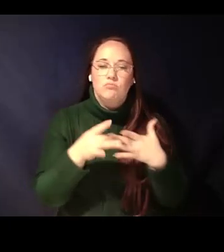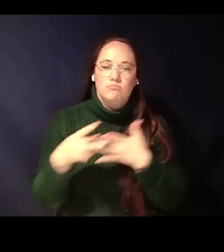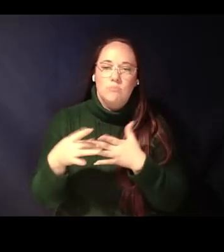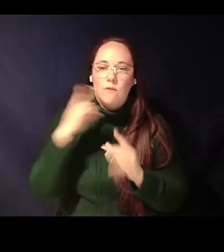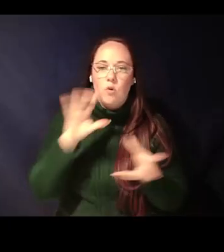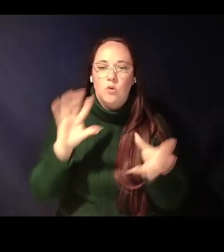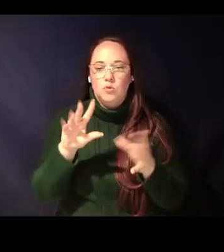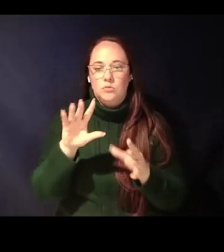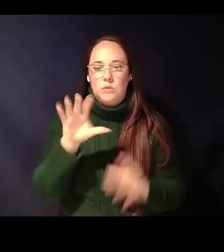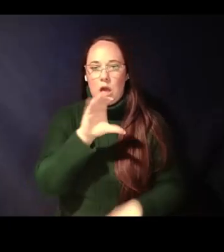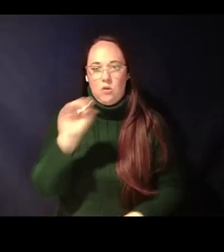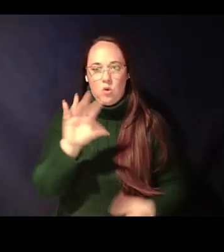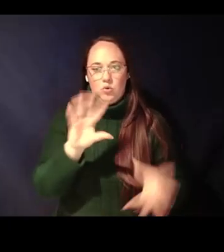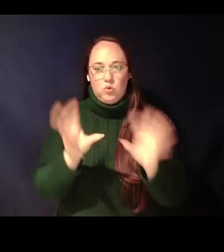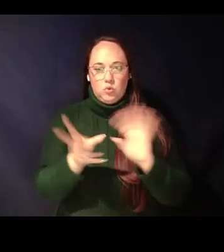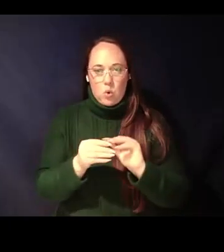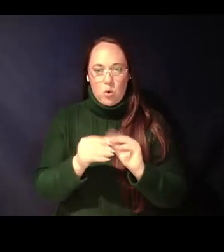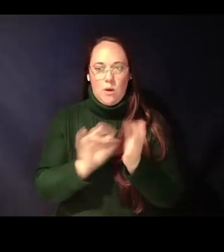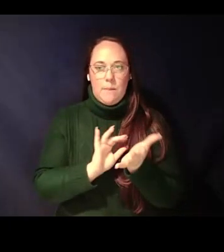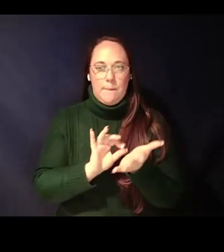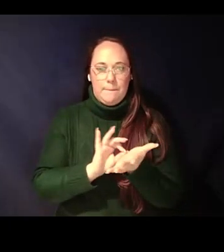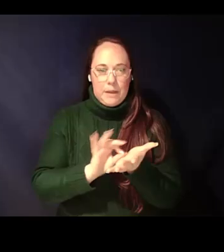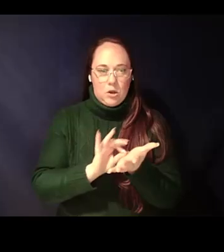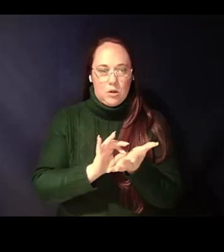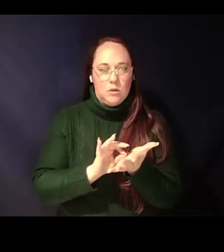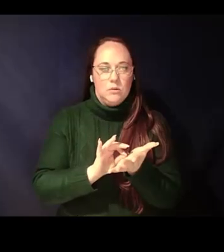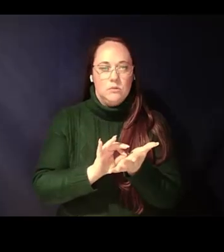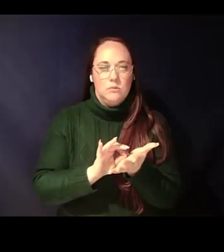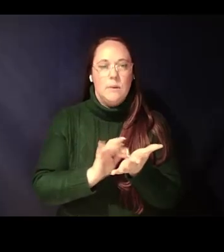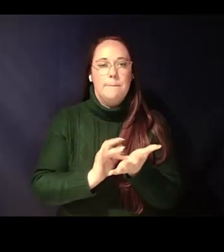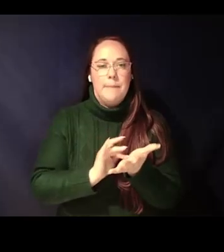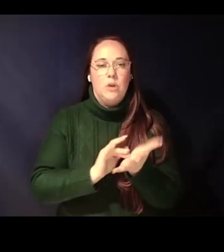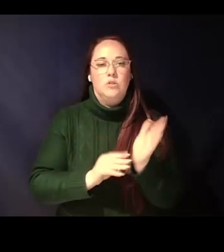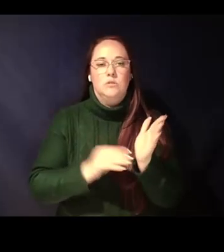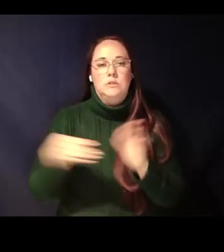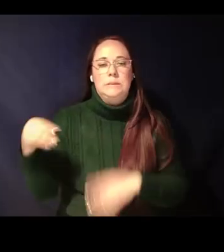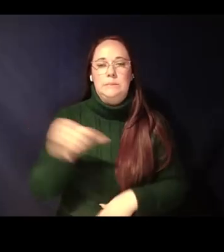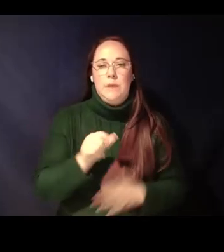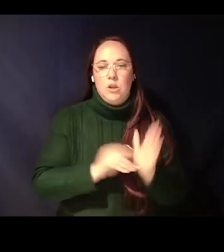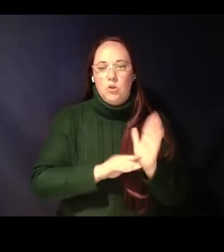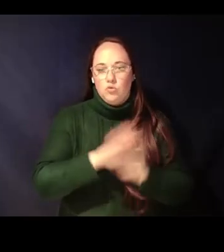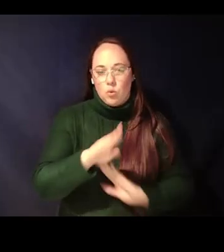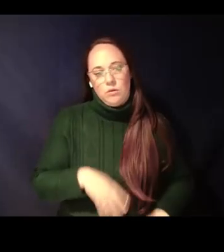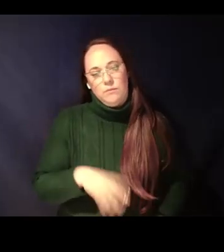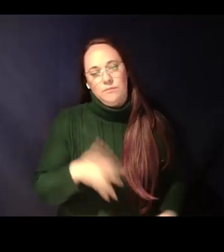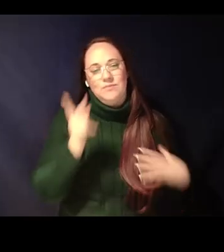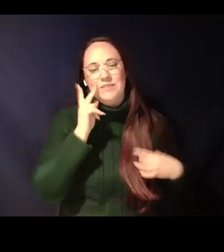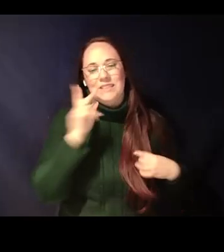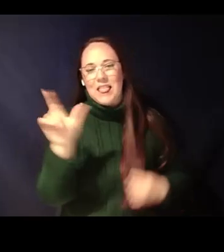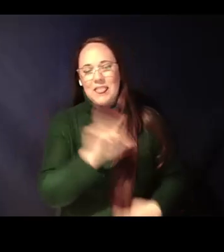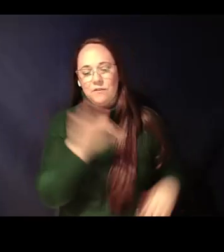total medical spending growth. The figure on the left, and I'd encourage you to focus there and